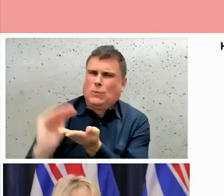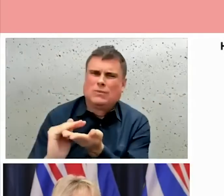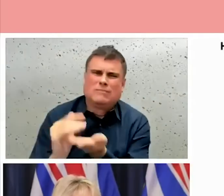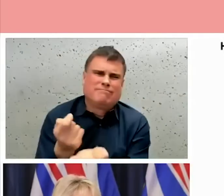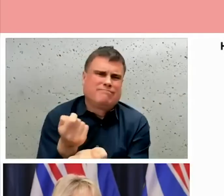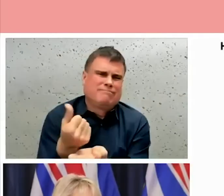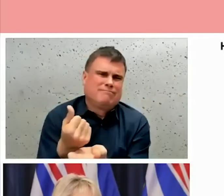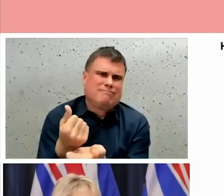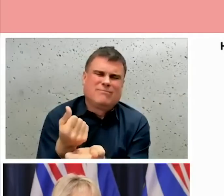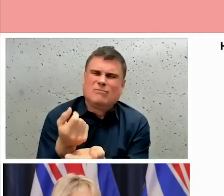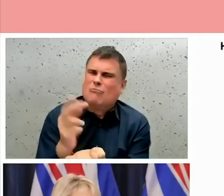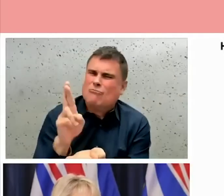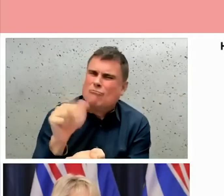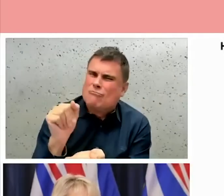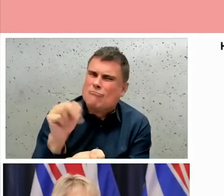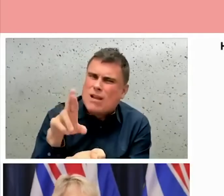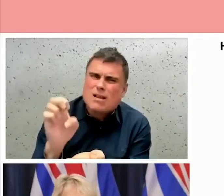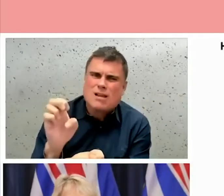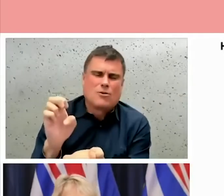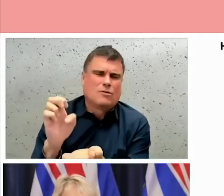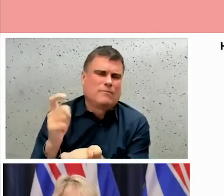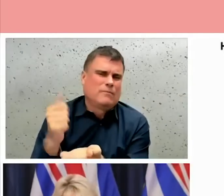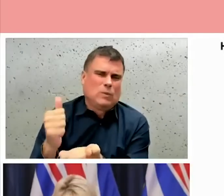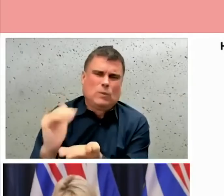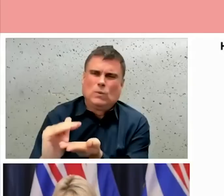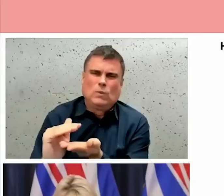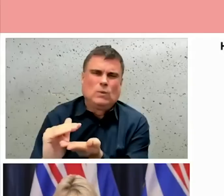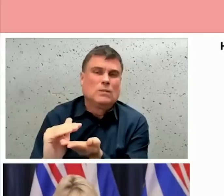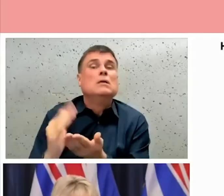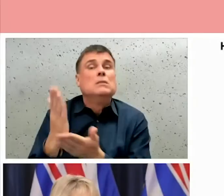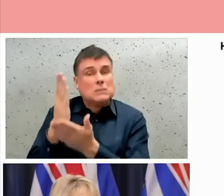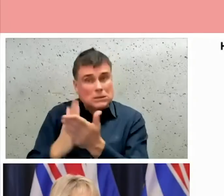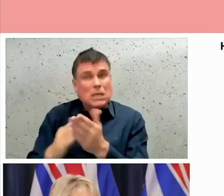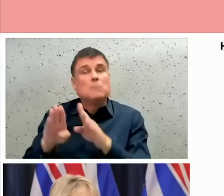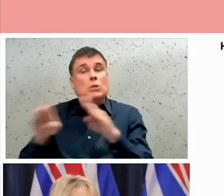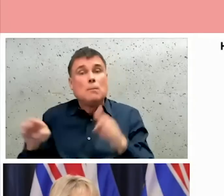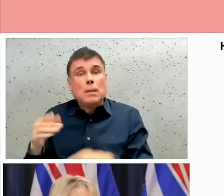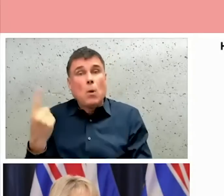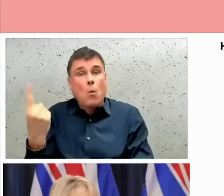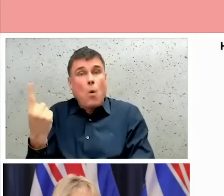at least 1 dose of vaccine compared to unvaccinated young people.